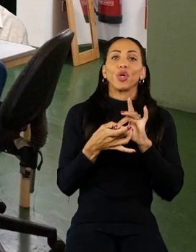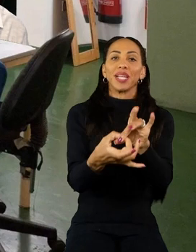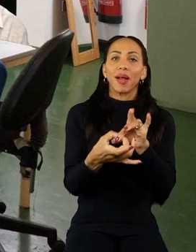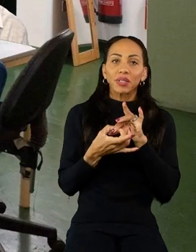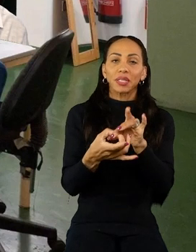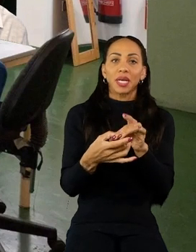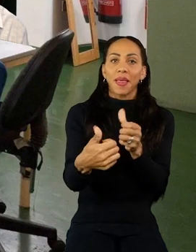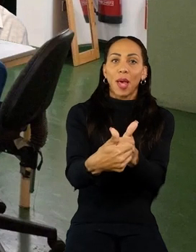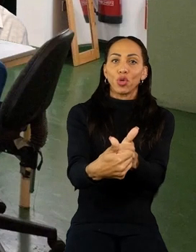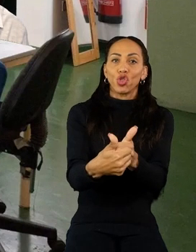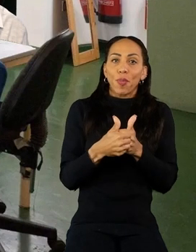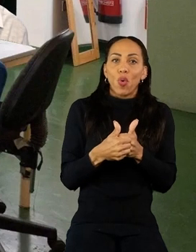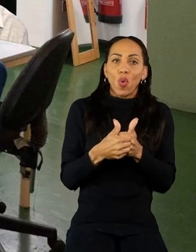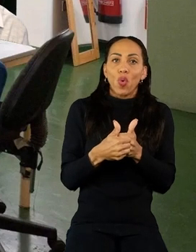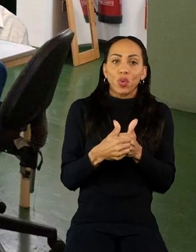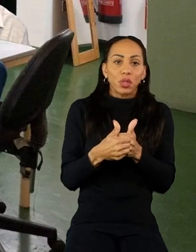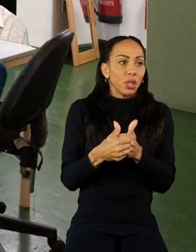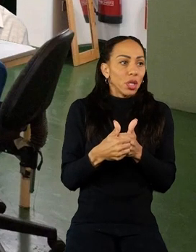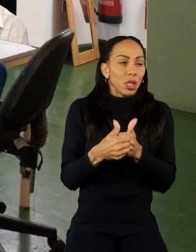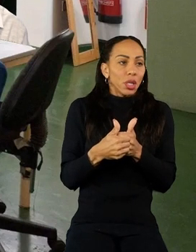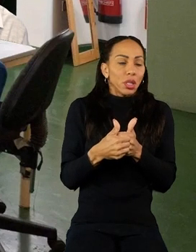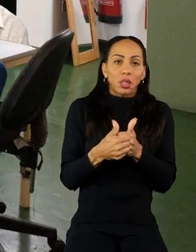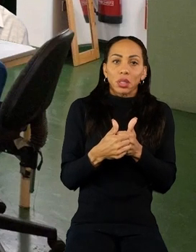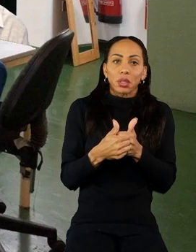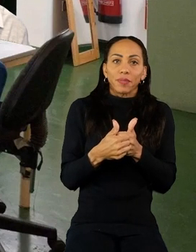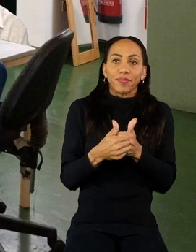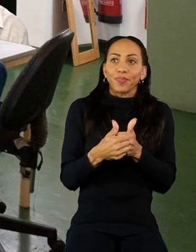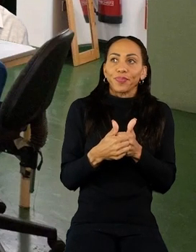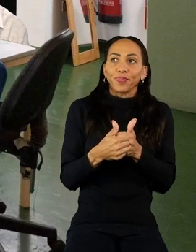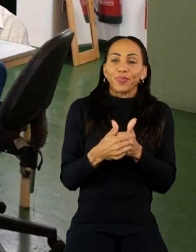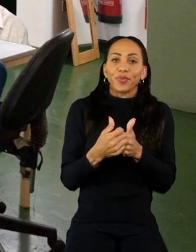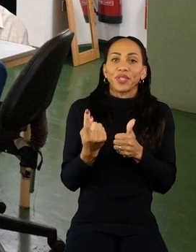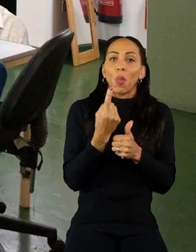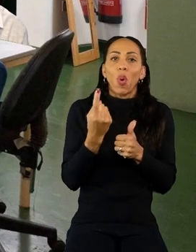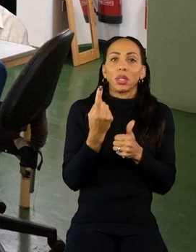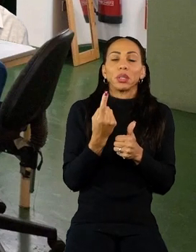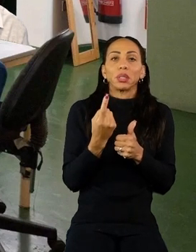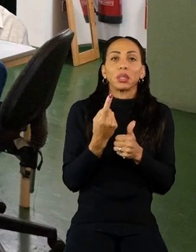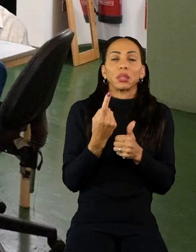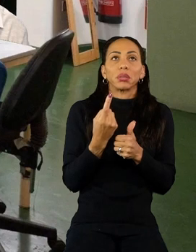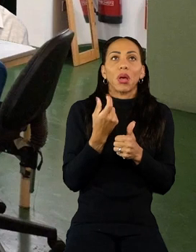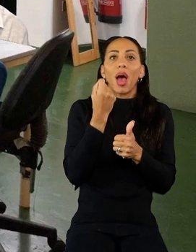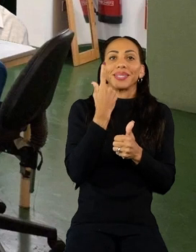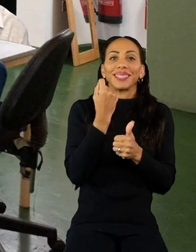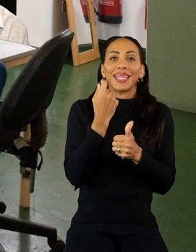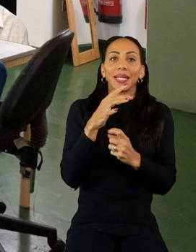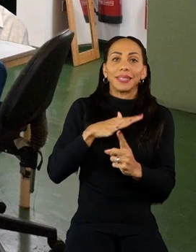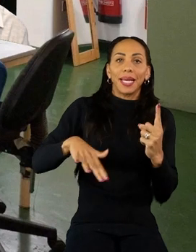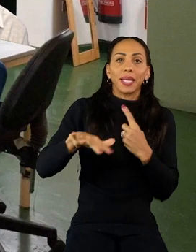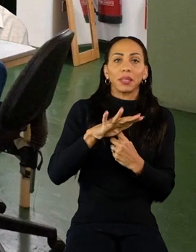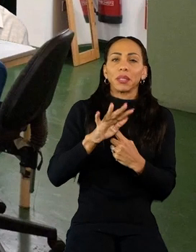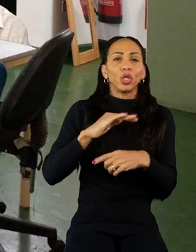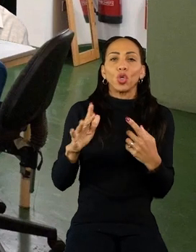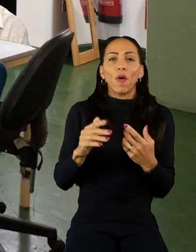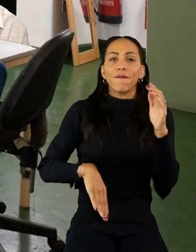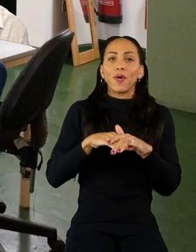making the performances, there's something to interact with which might support that kind of situating people as